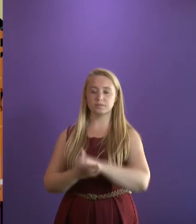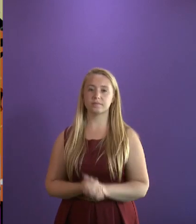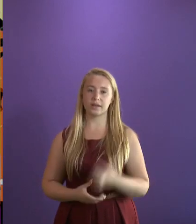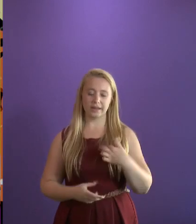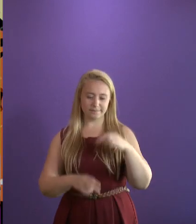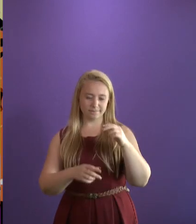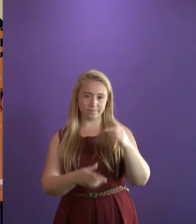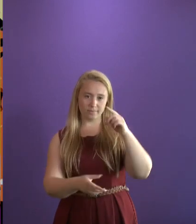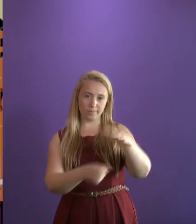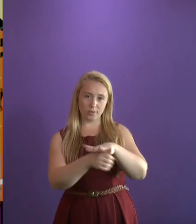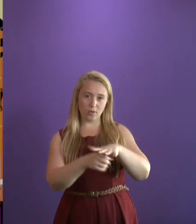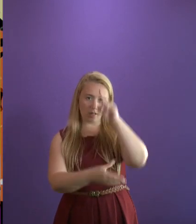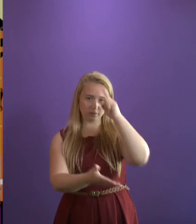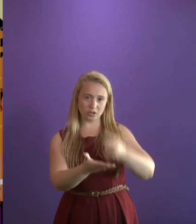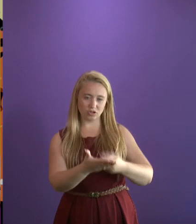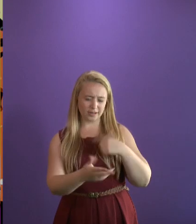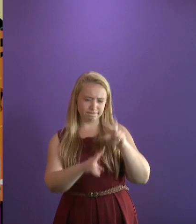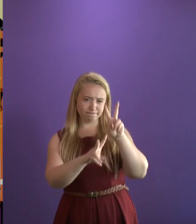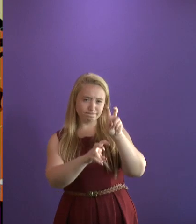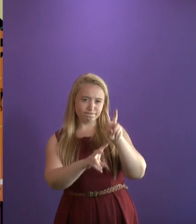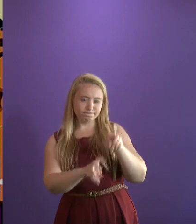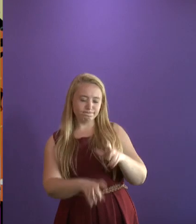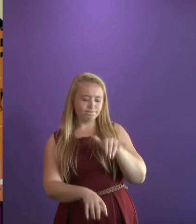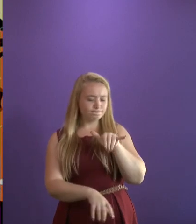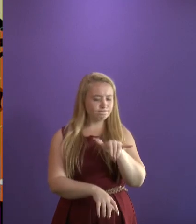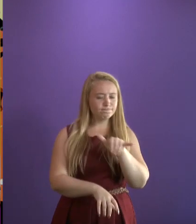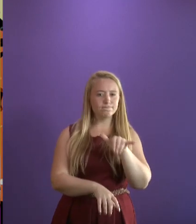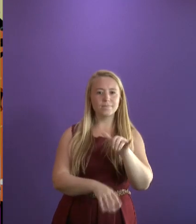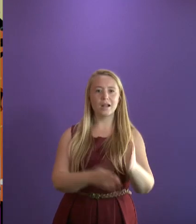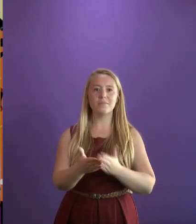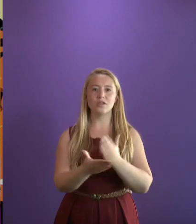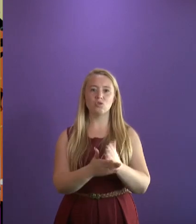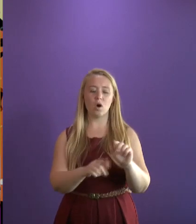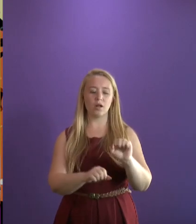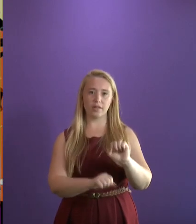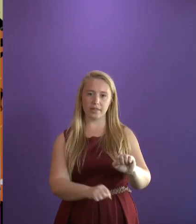local decisions and public bodies and holding them to account.